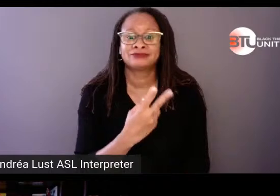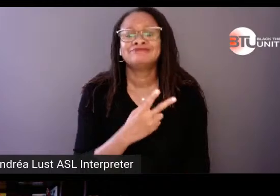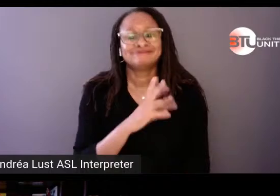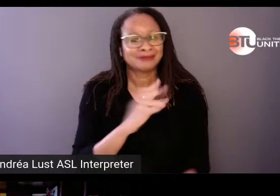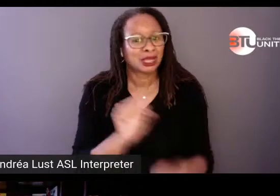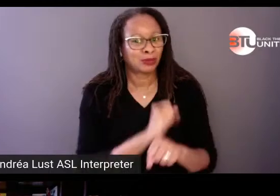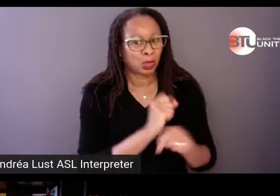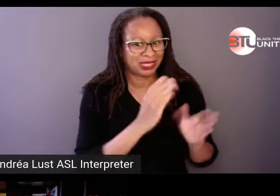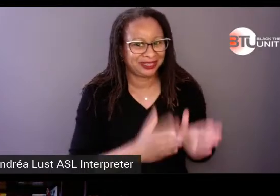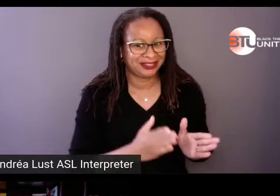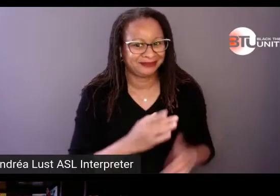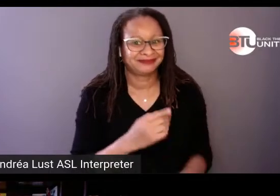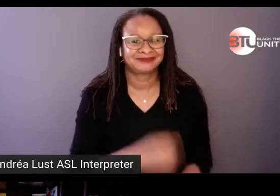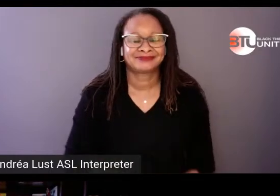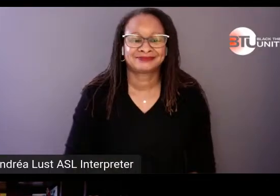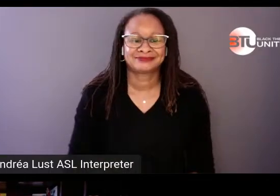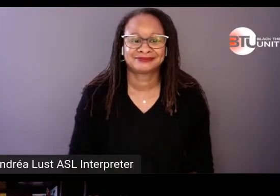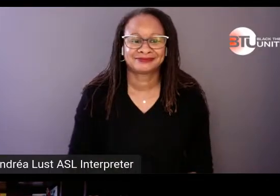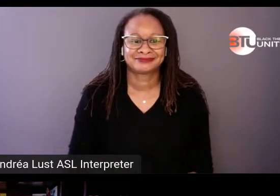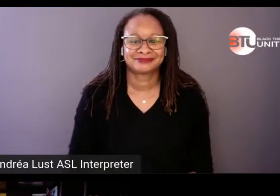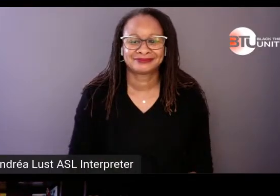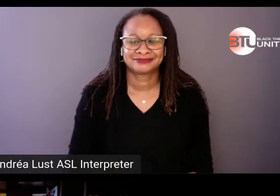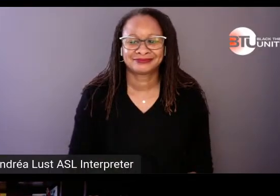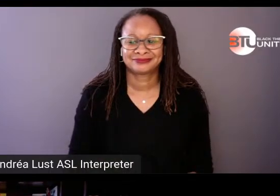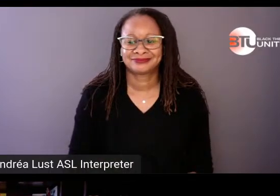an employee.